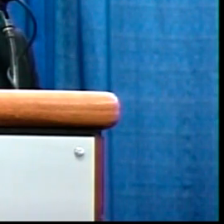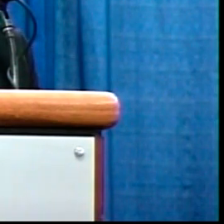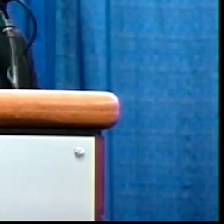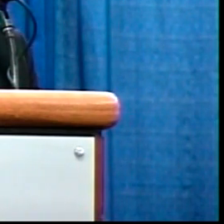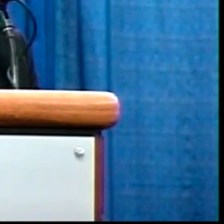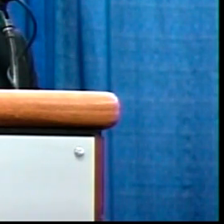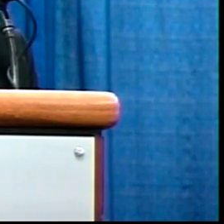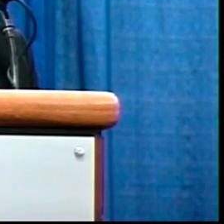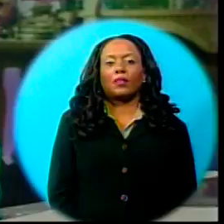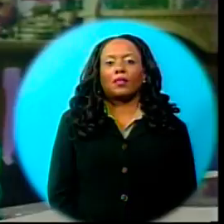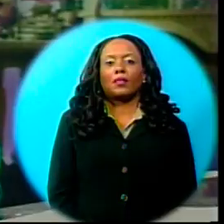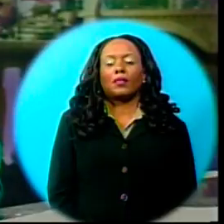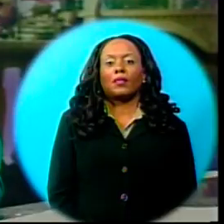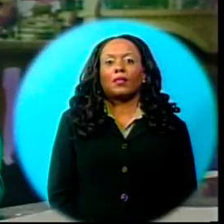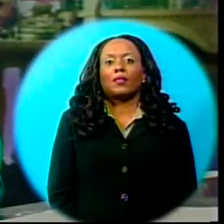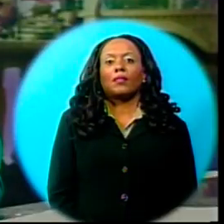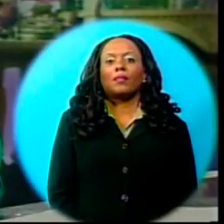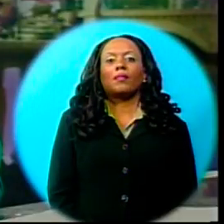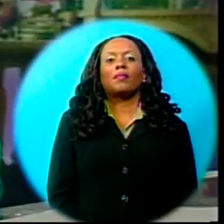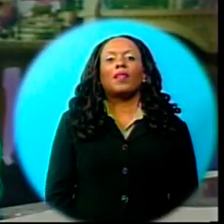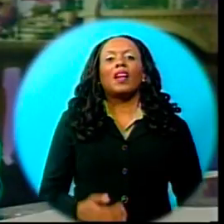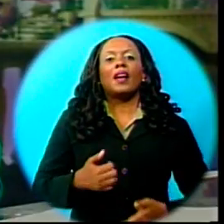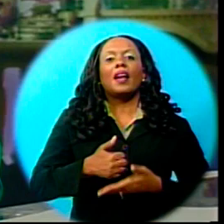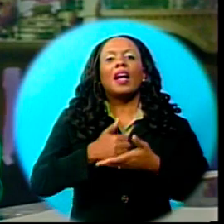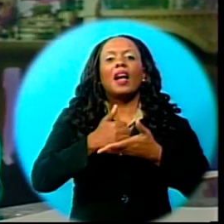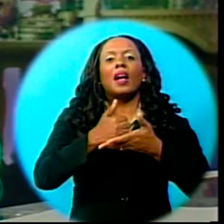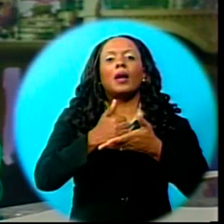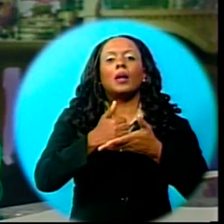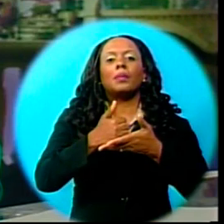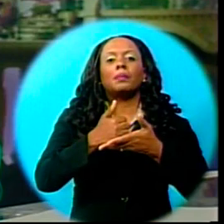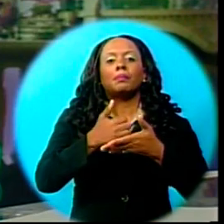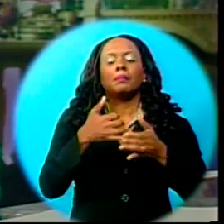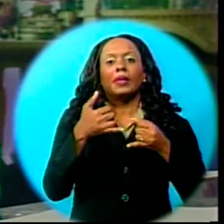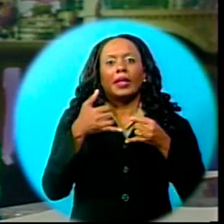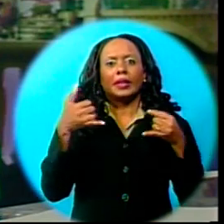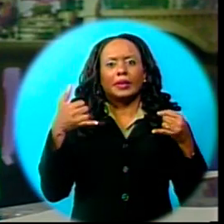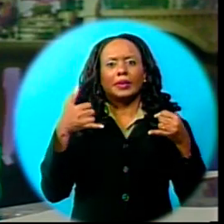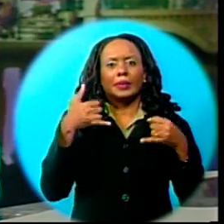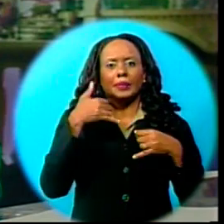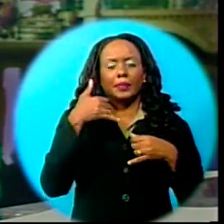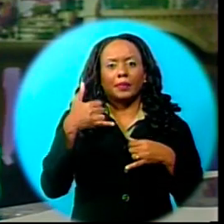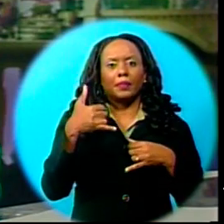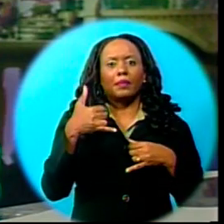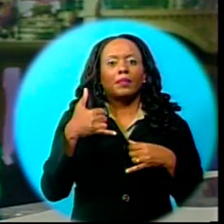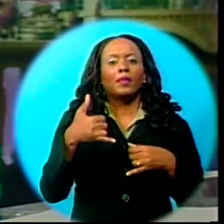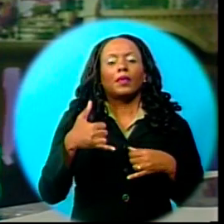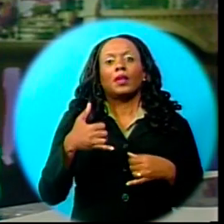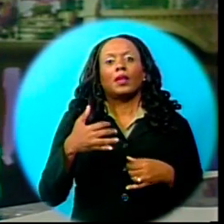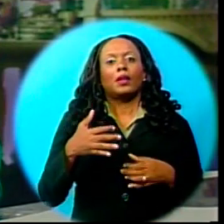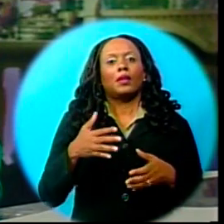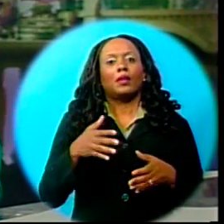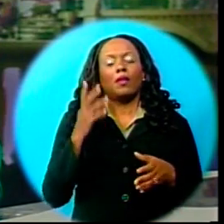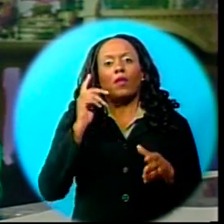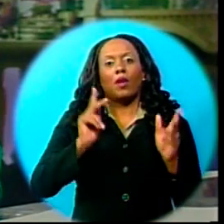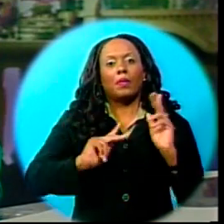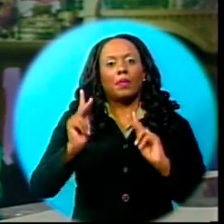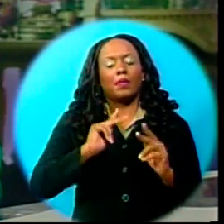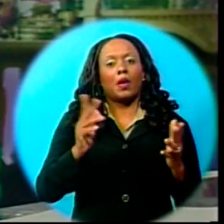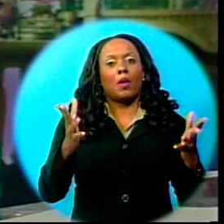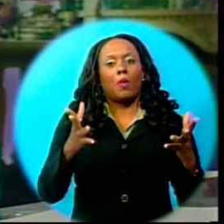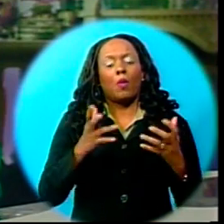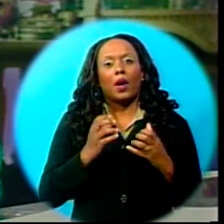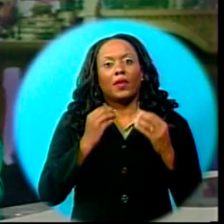core competencies. A helpline has been introduced to assist the members of the public in accessing